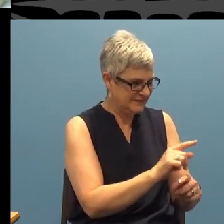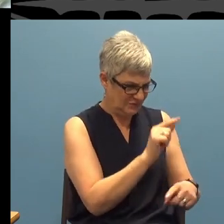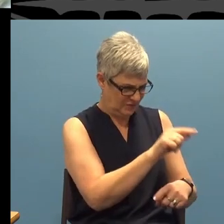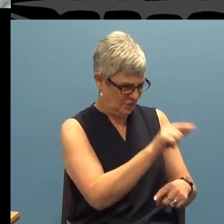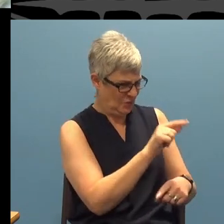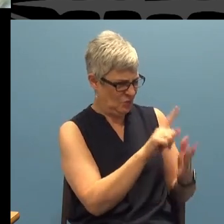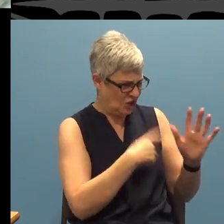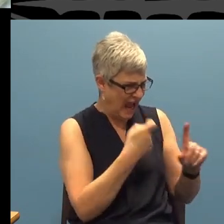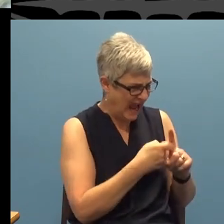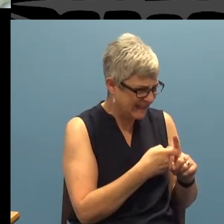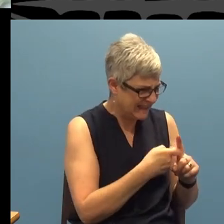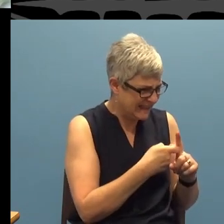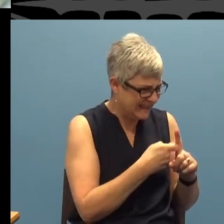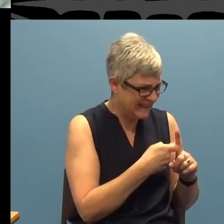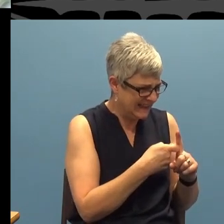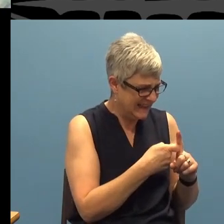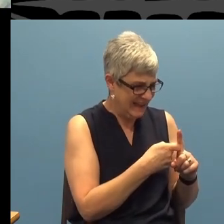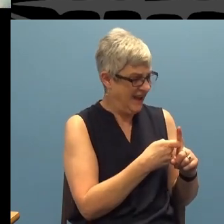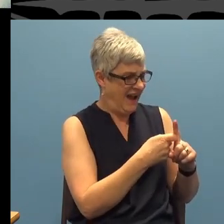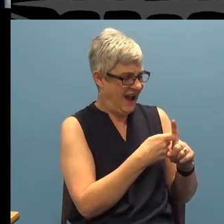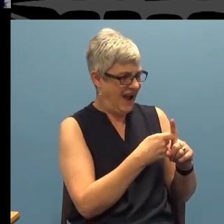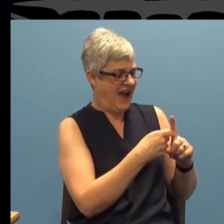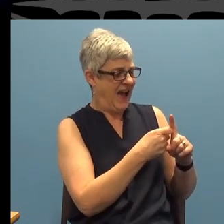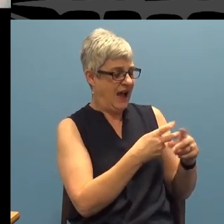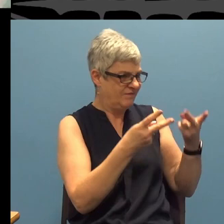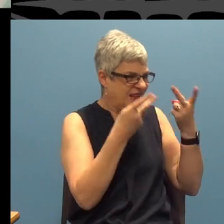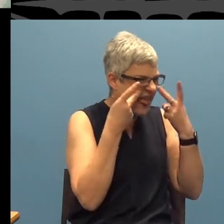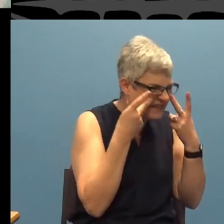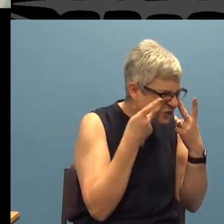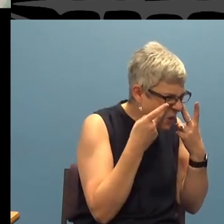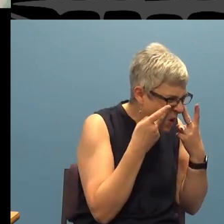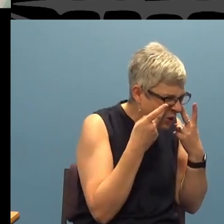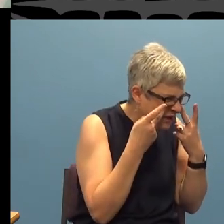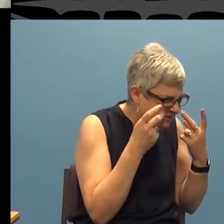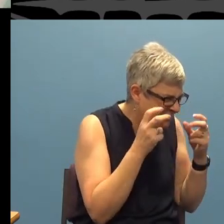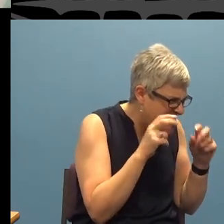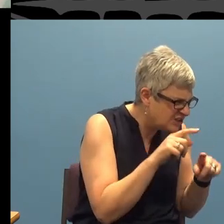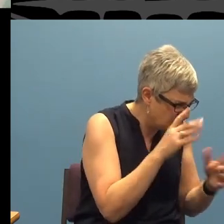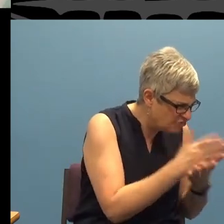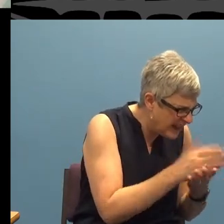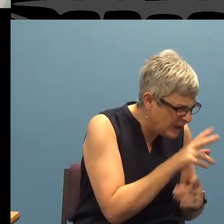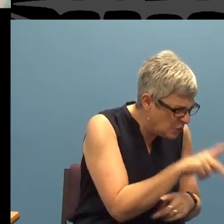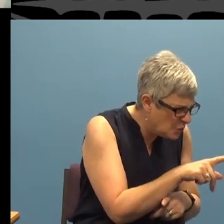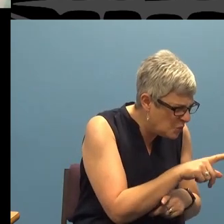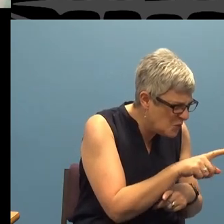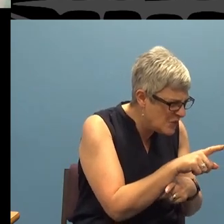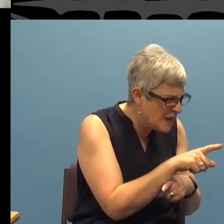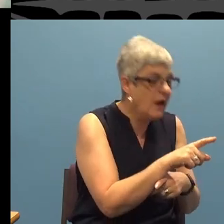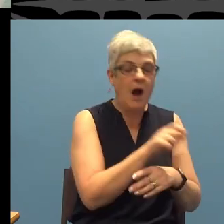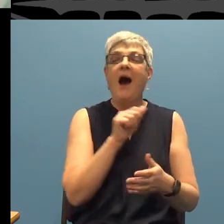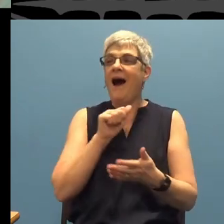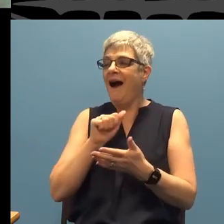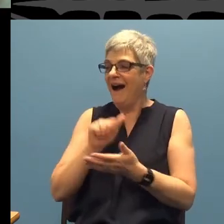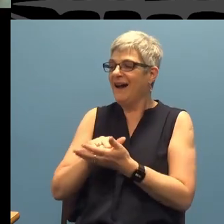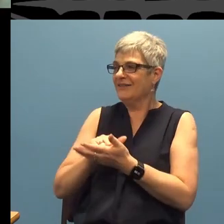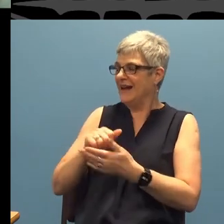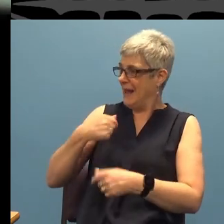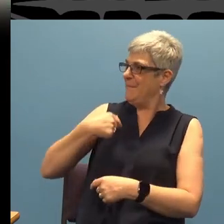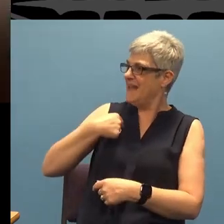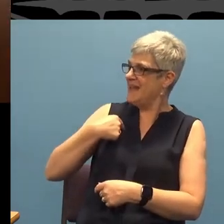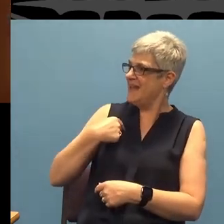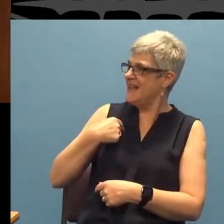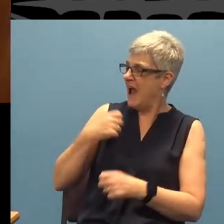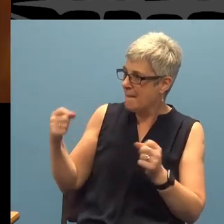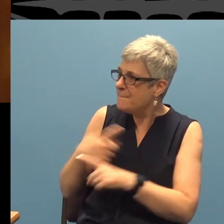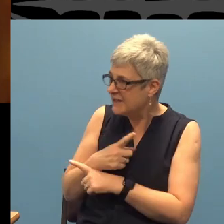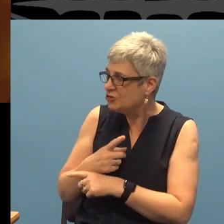Is that you, Jack? I don't have my glasses on, so is it really you? It is me, Uncle Cookie. I've